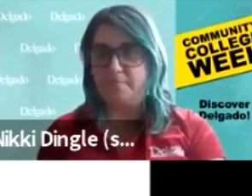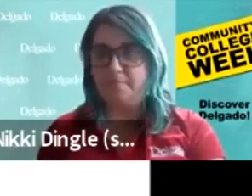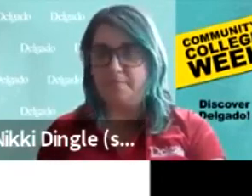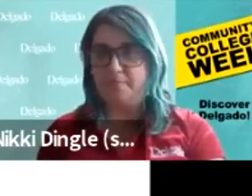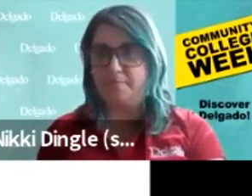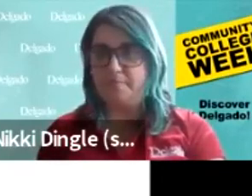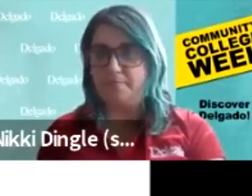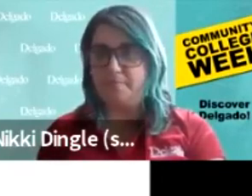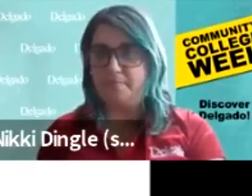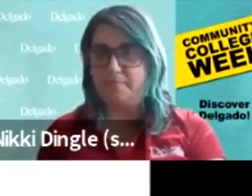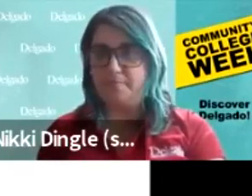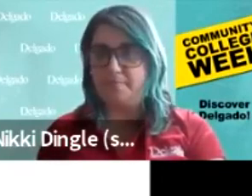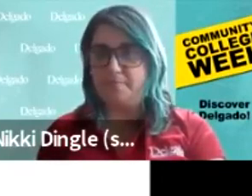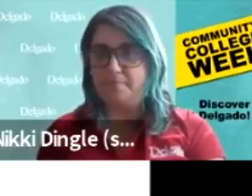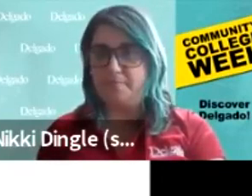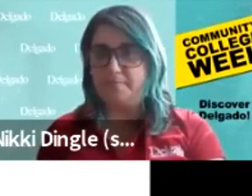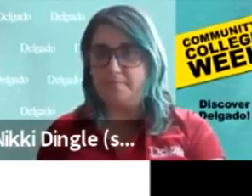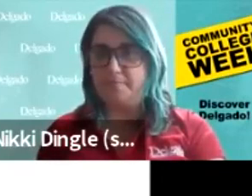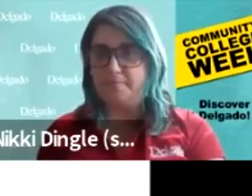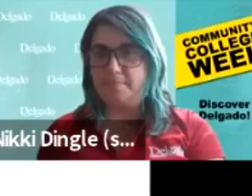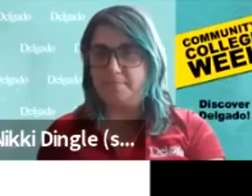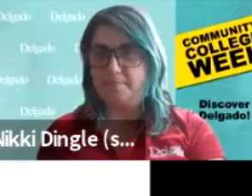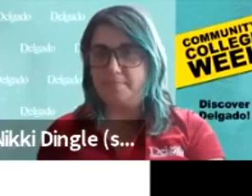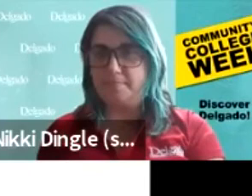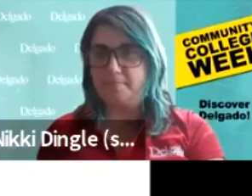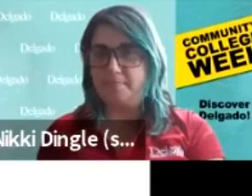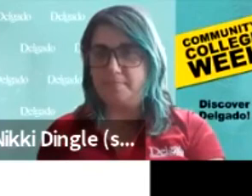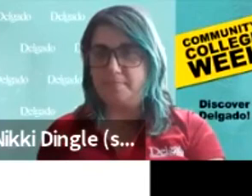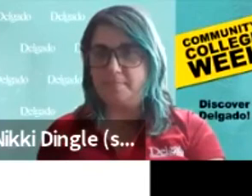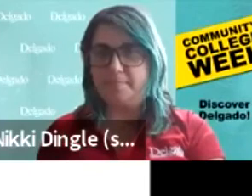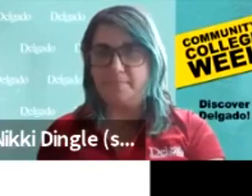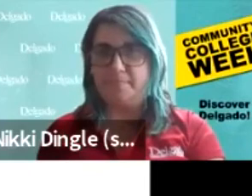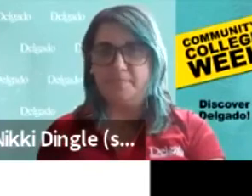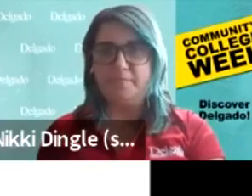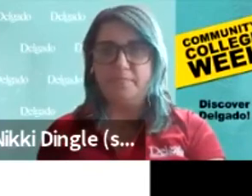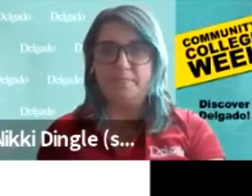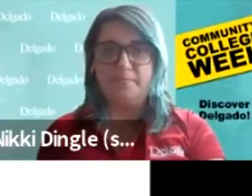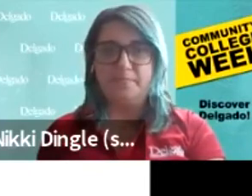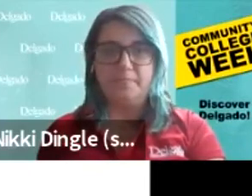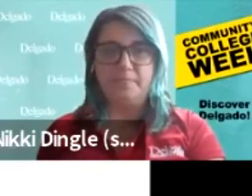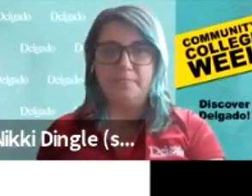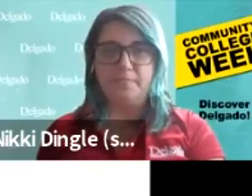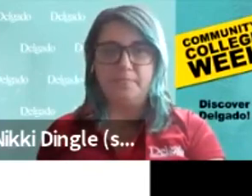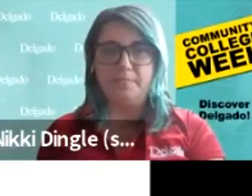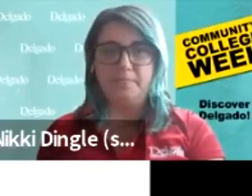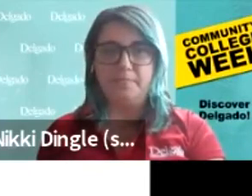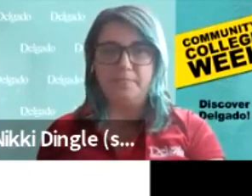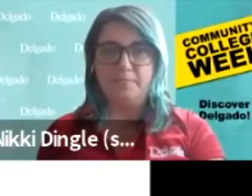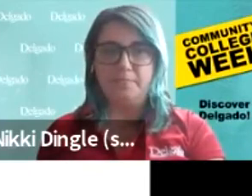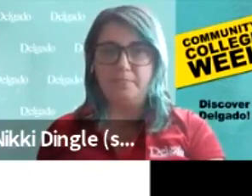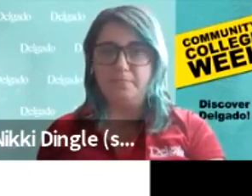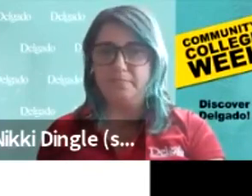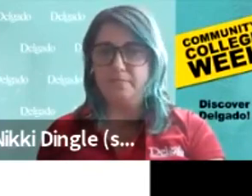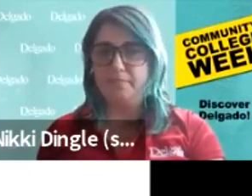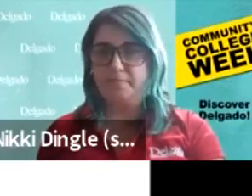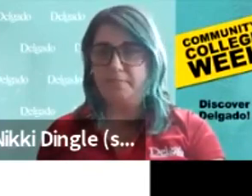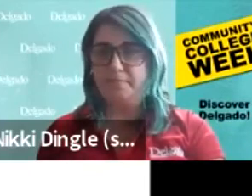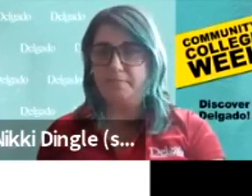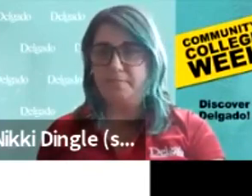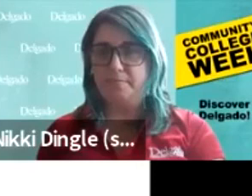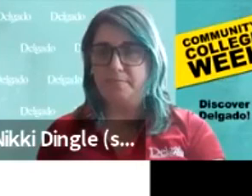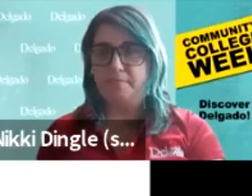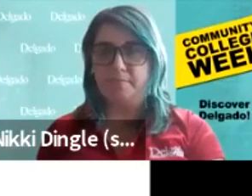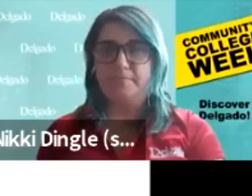As you think about attending college, you might wonder whether learning a foreign language like French or Spanish is a good idea.